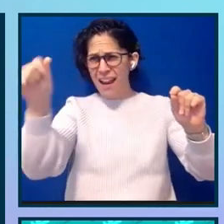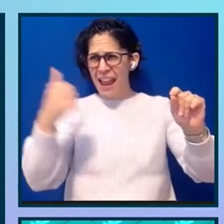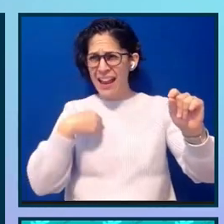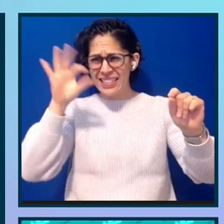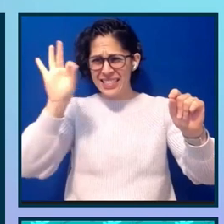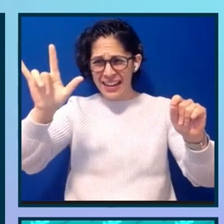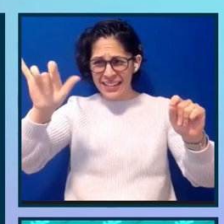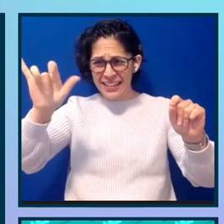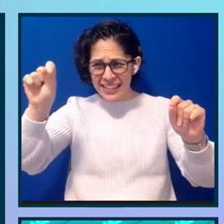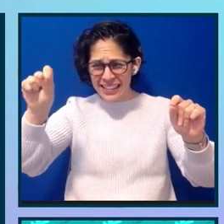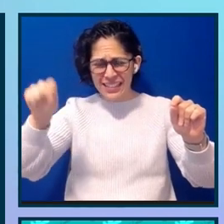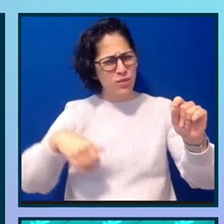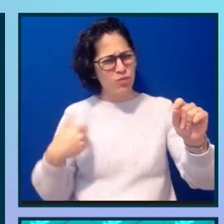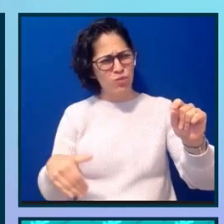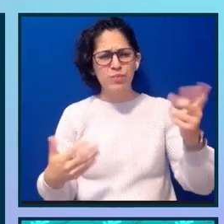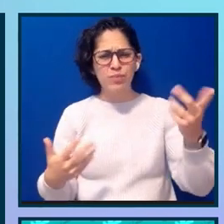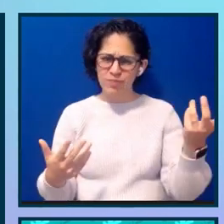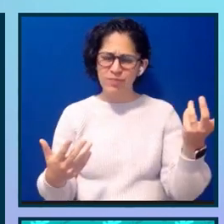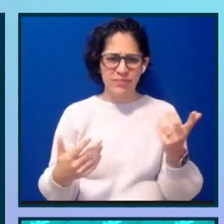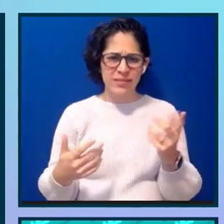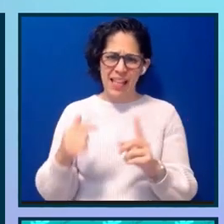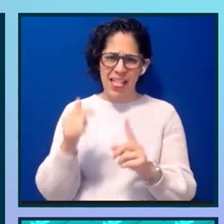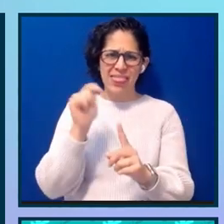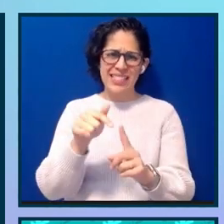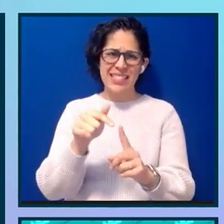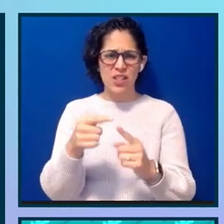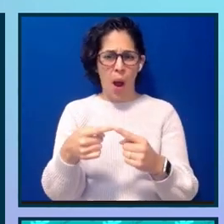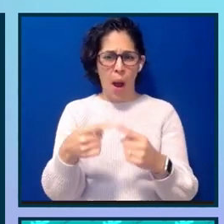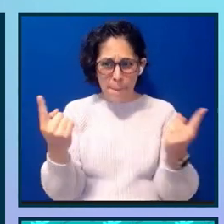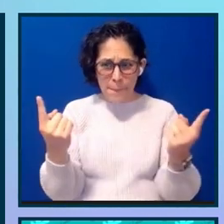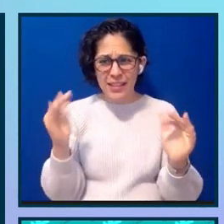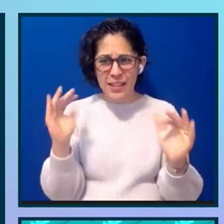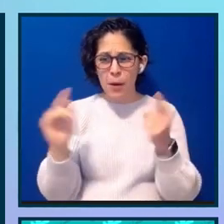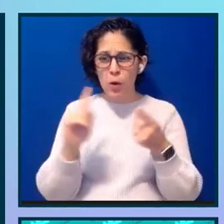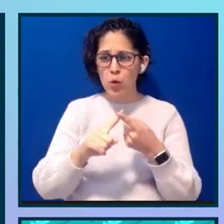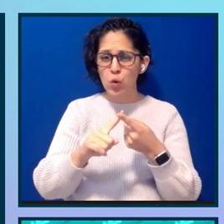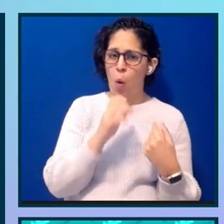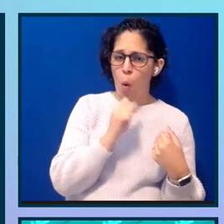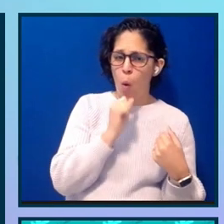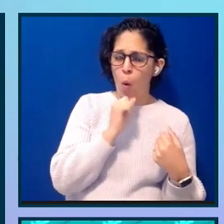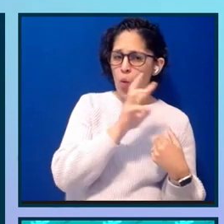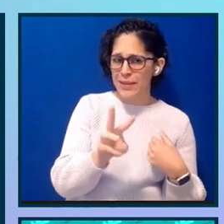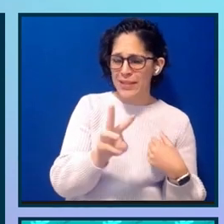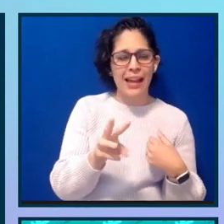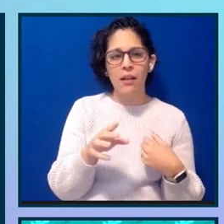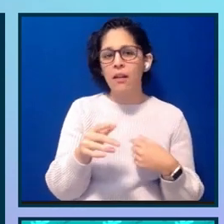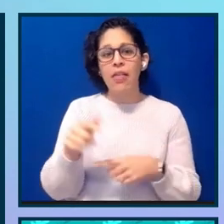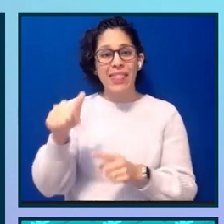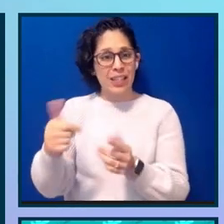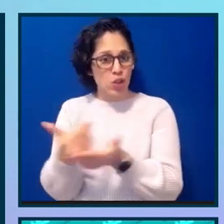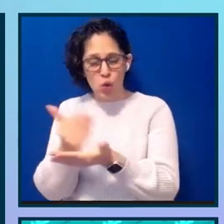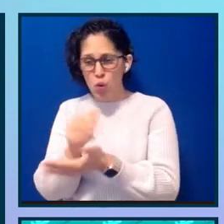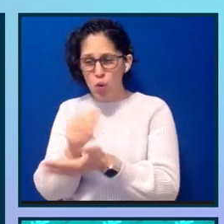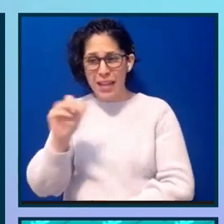So this is the reverse of the old website. it's not even showing what is on the page.